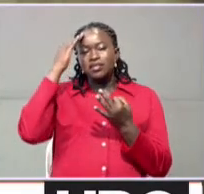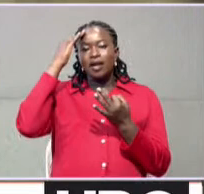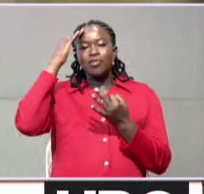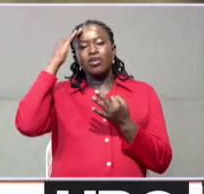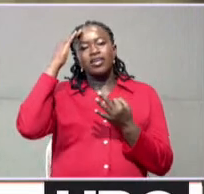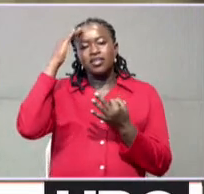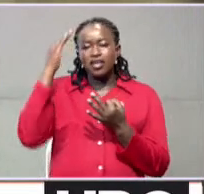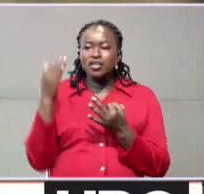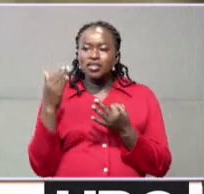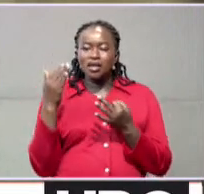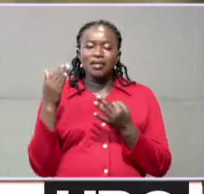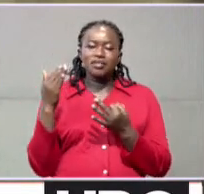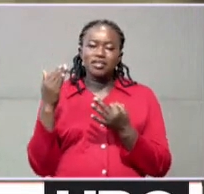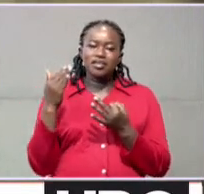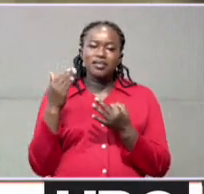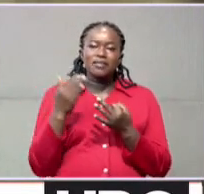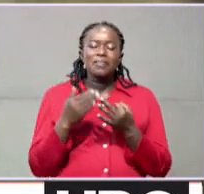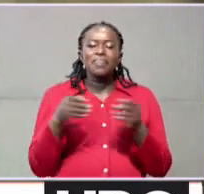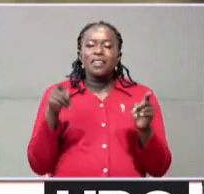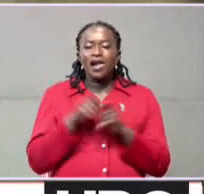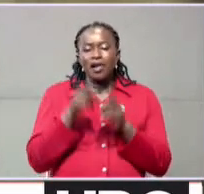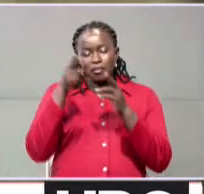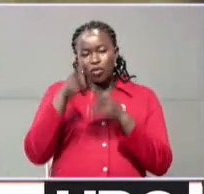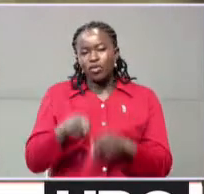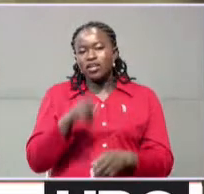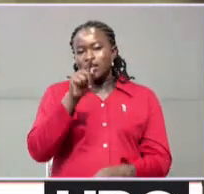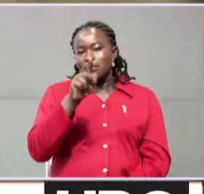juliet so much i wanna avocadenya